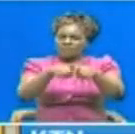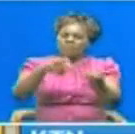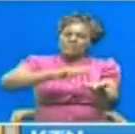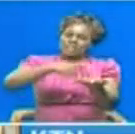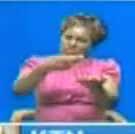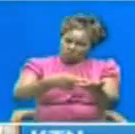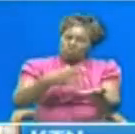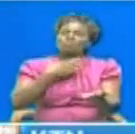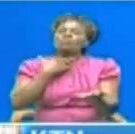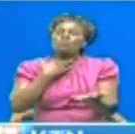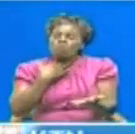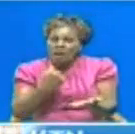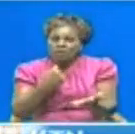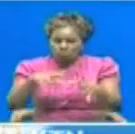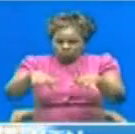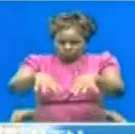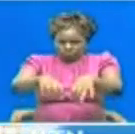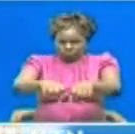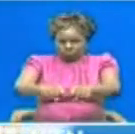that we ought to hold